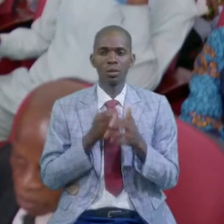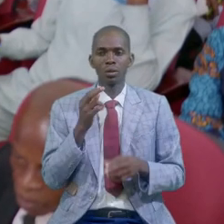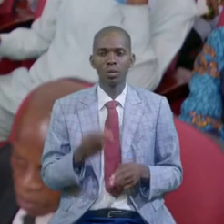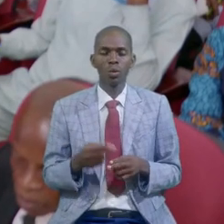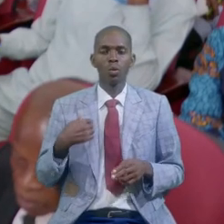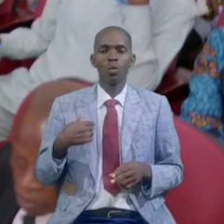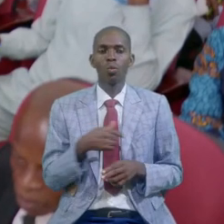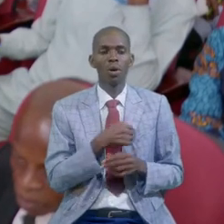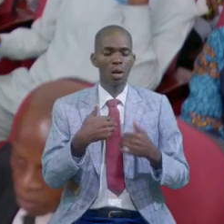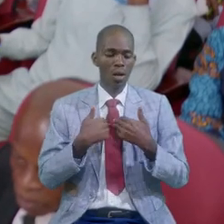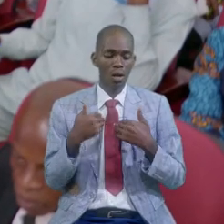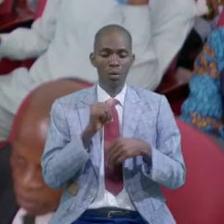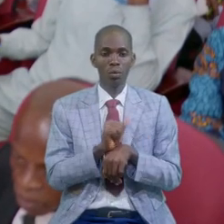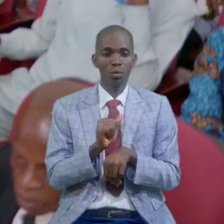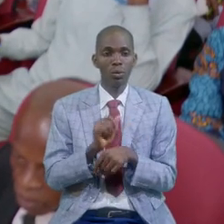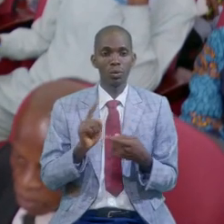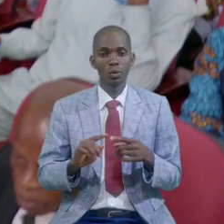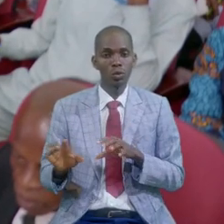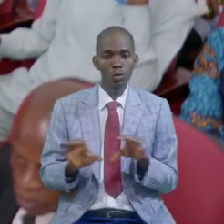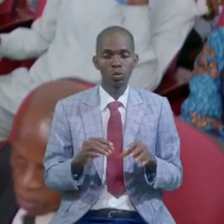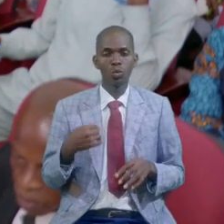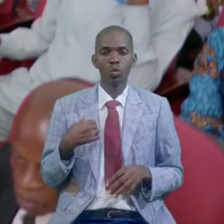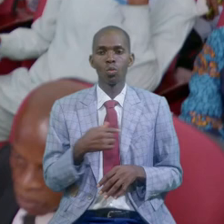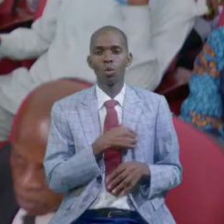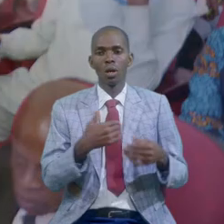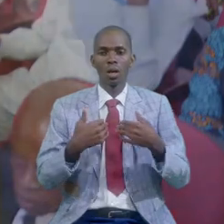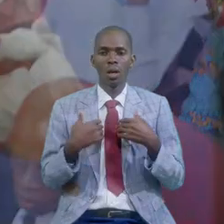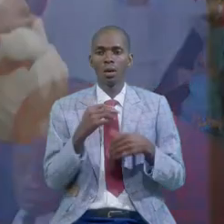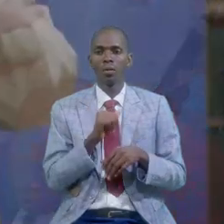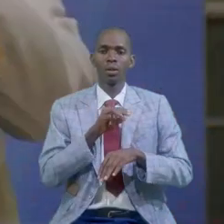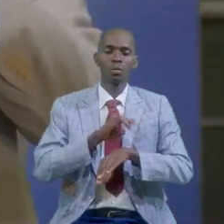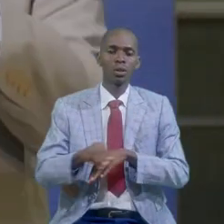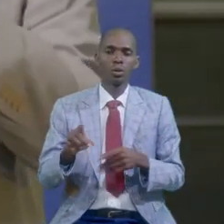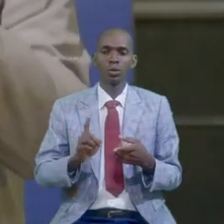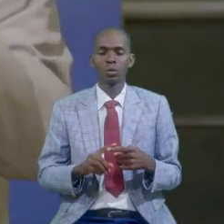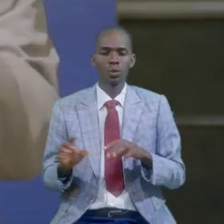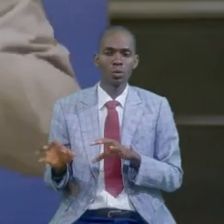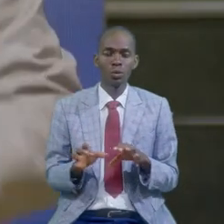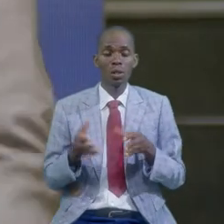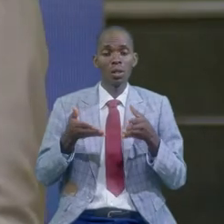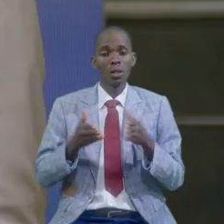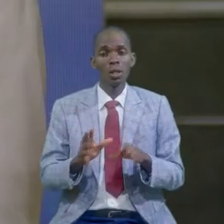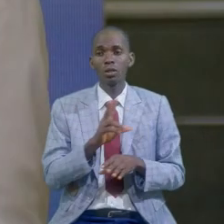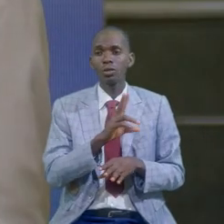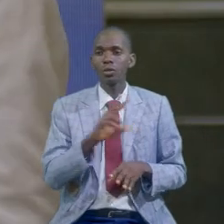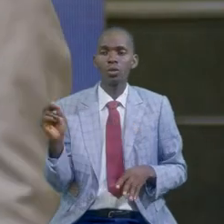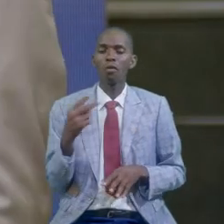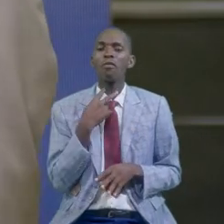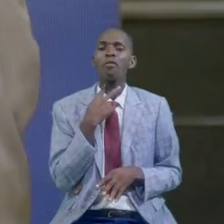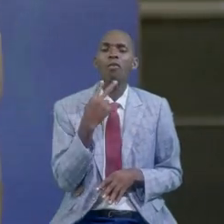to do, and we have a ministry to accomplish. Let no voice from